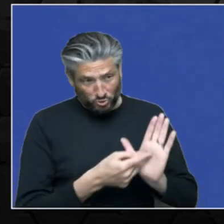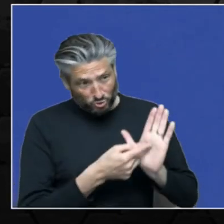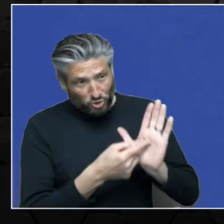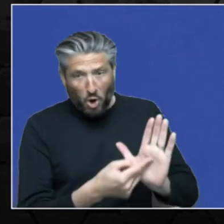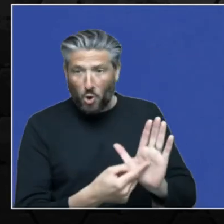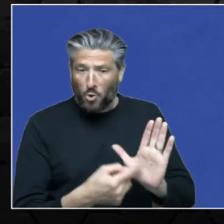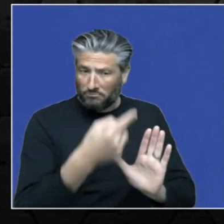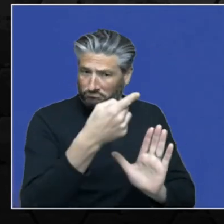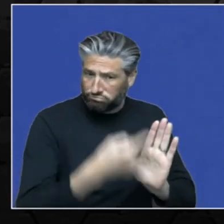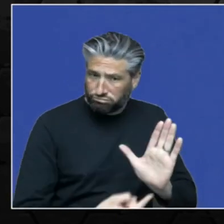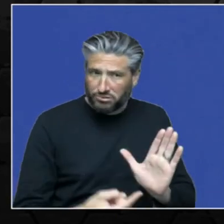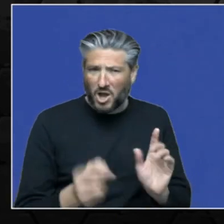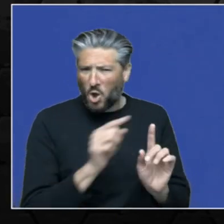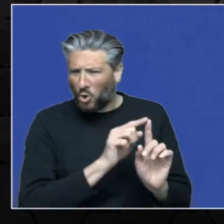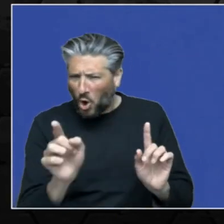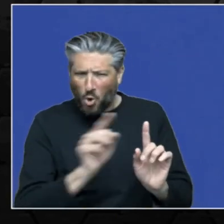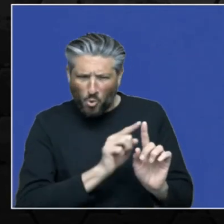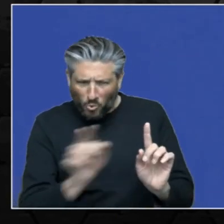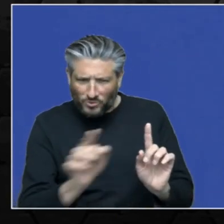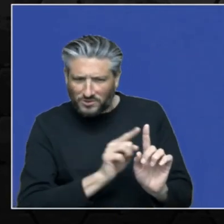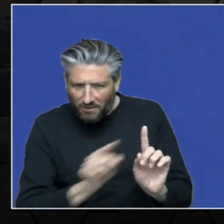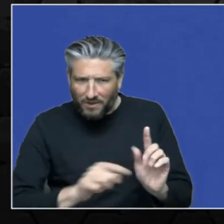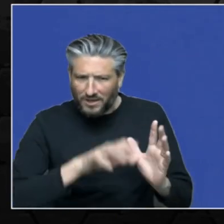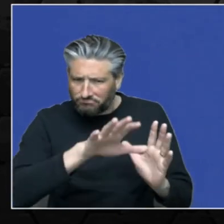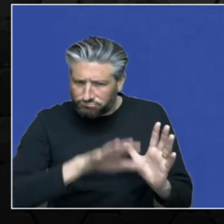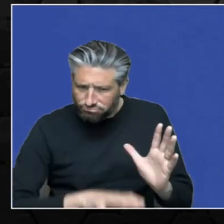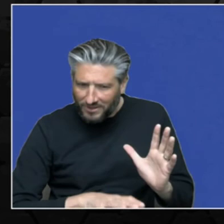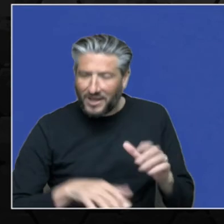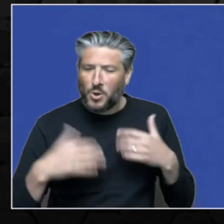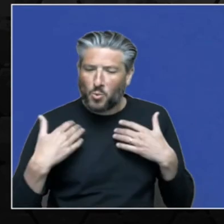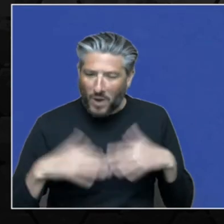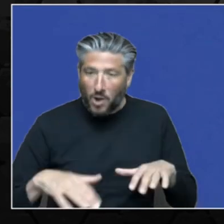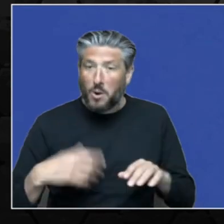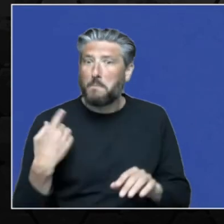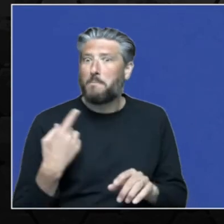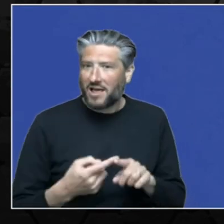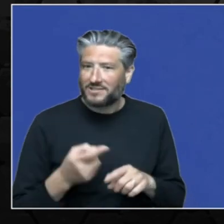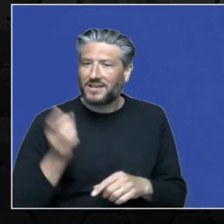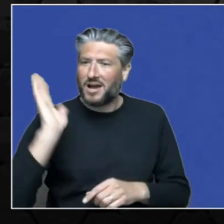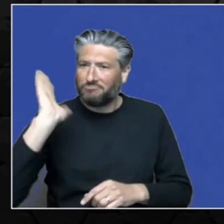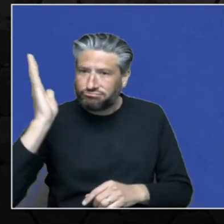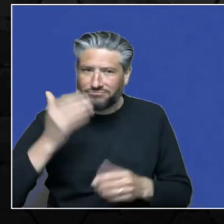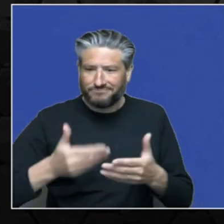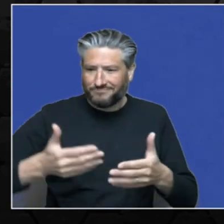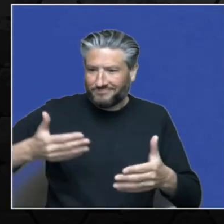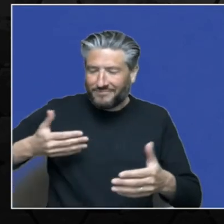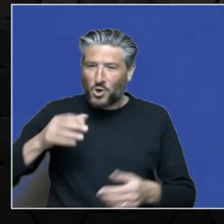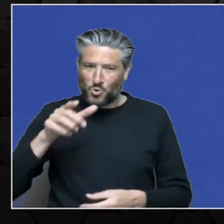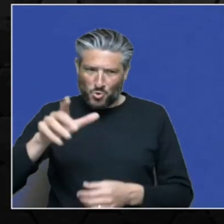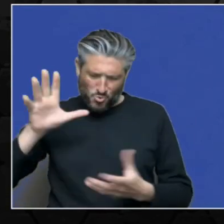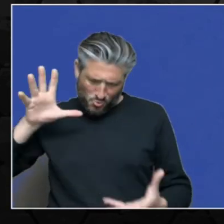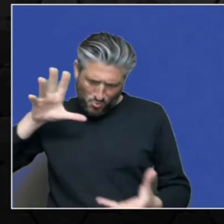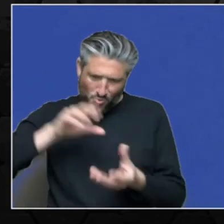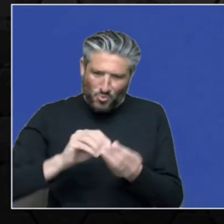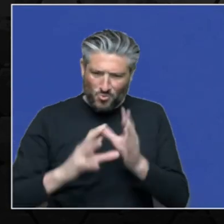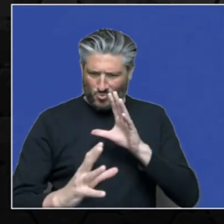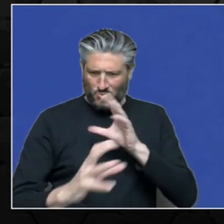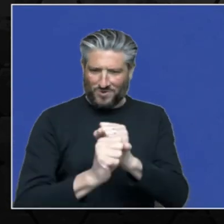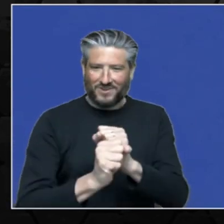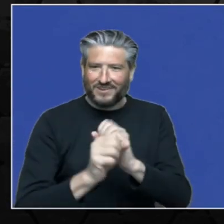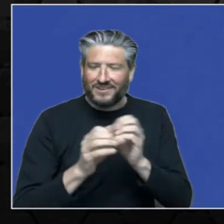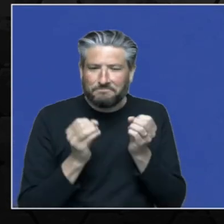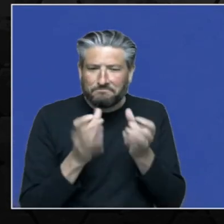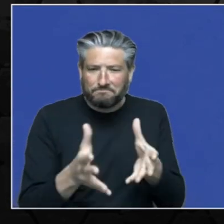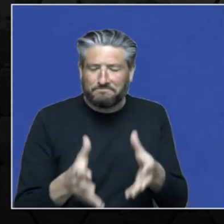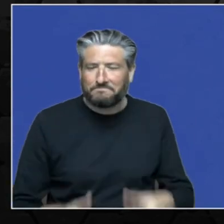whatever we had covered so far in the conference. That was amazing. Thanks a lot for that. We do have one question over here that I see, which is how